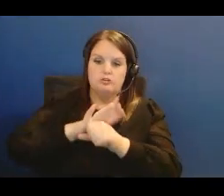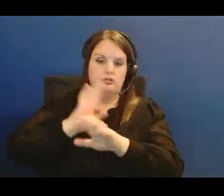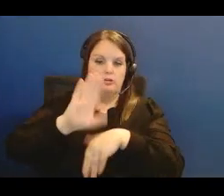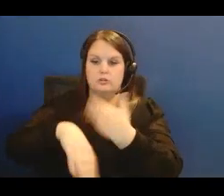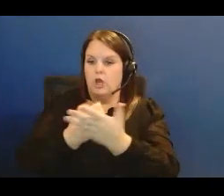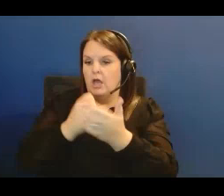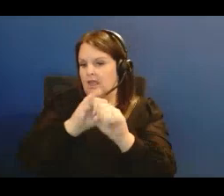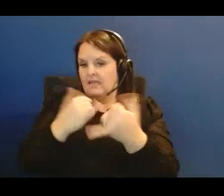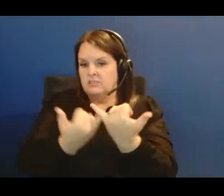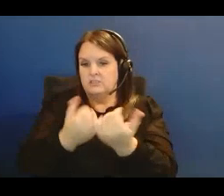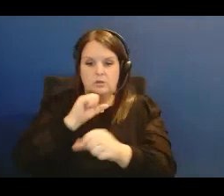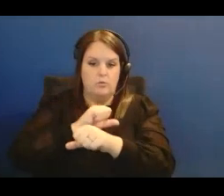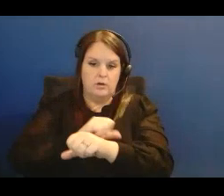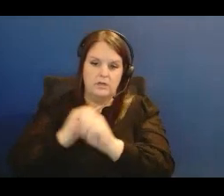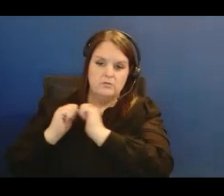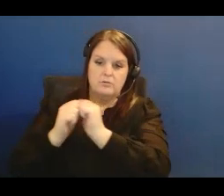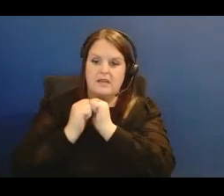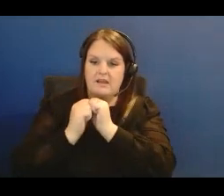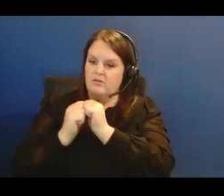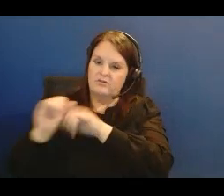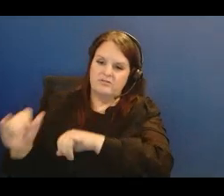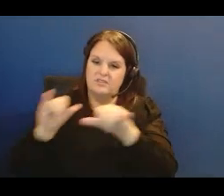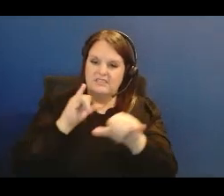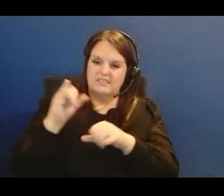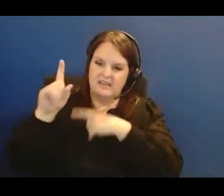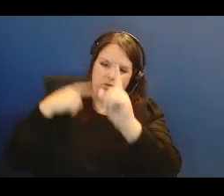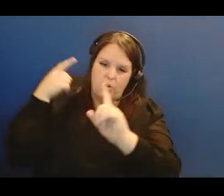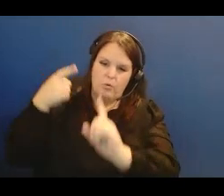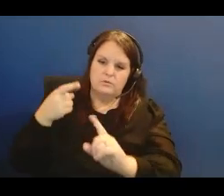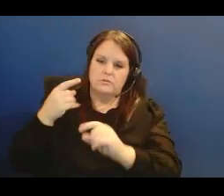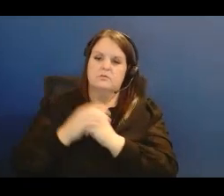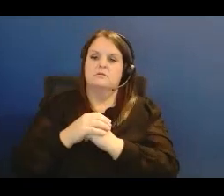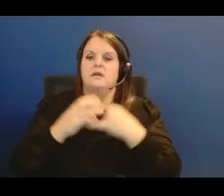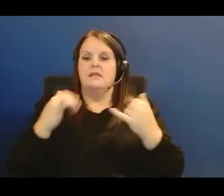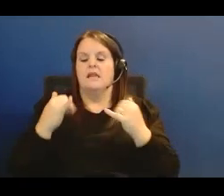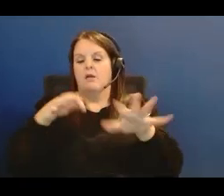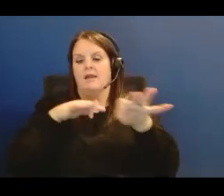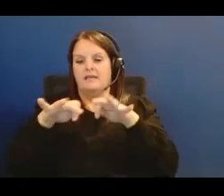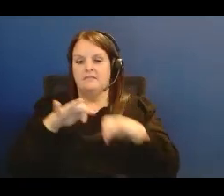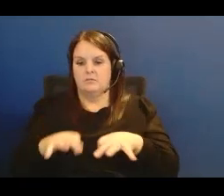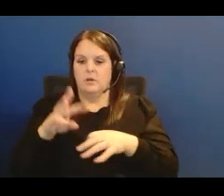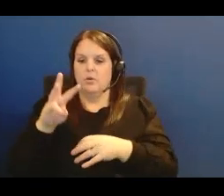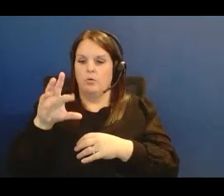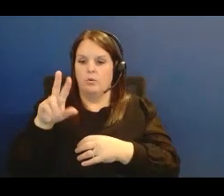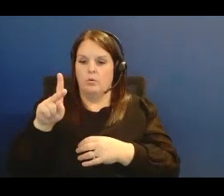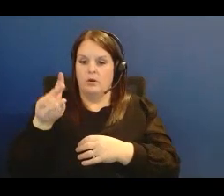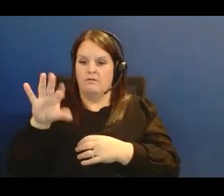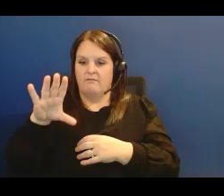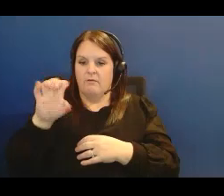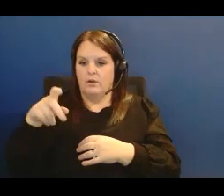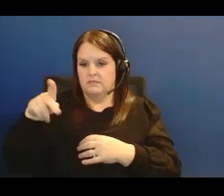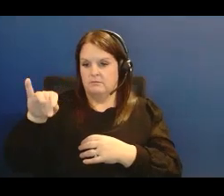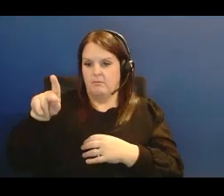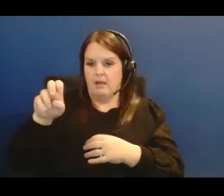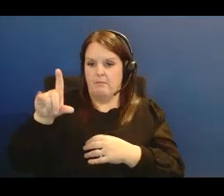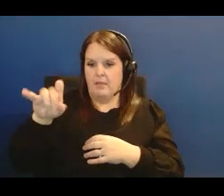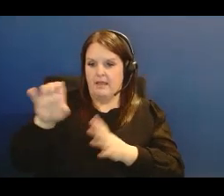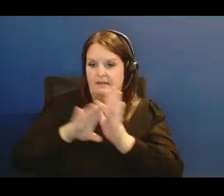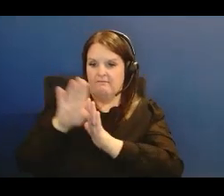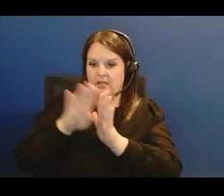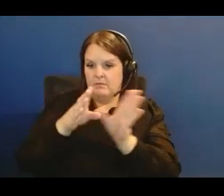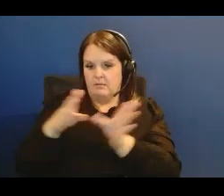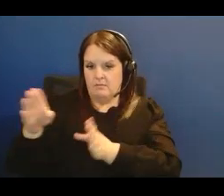is working towards the same shared goals. Now, going over the Workforce Pipeline Development Plan.